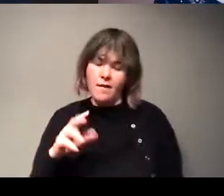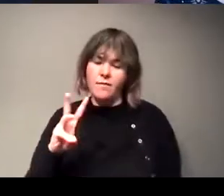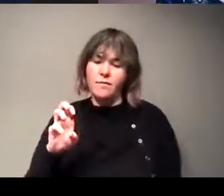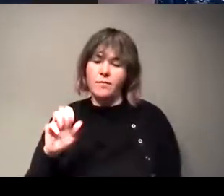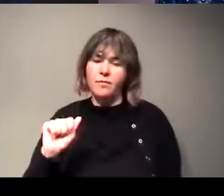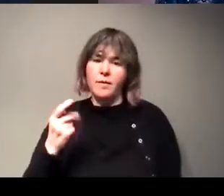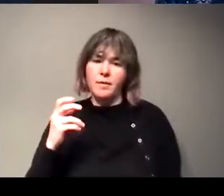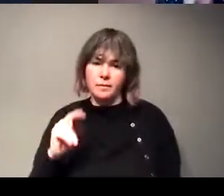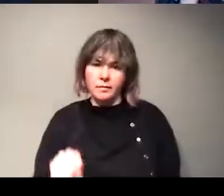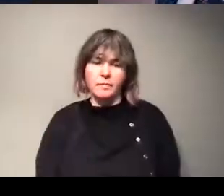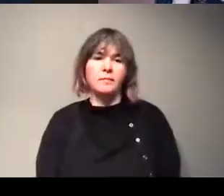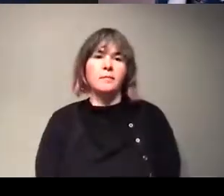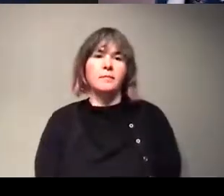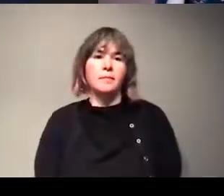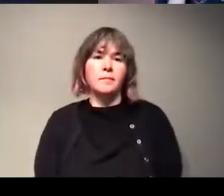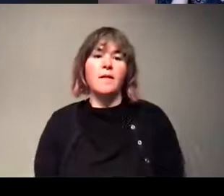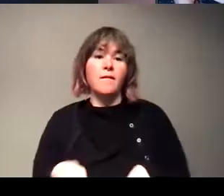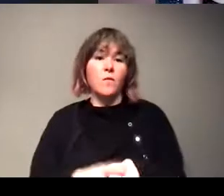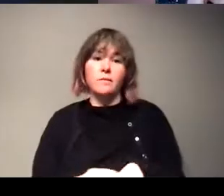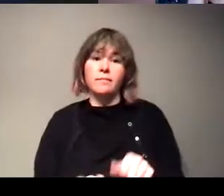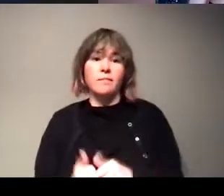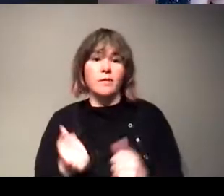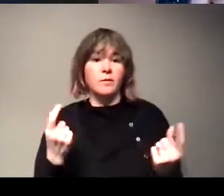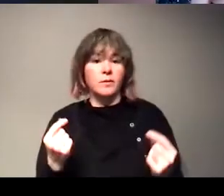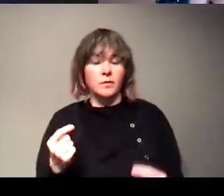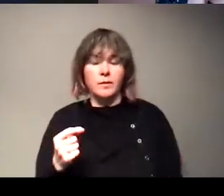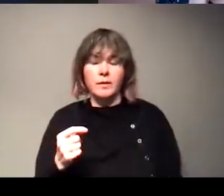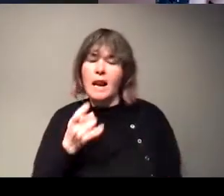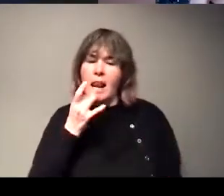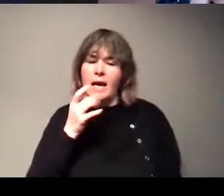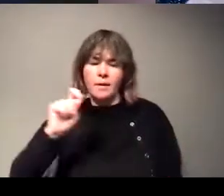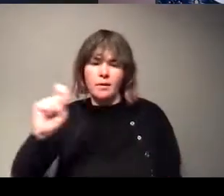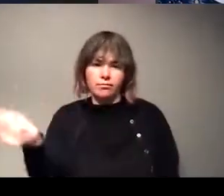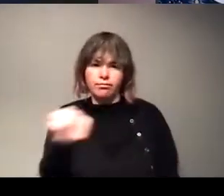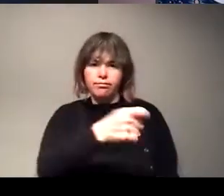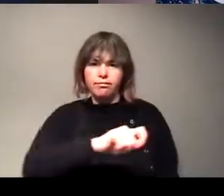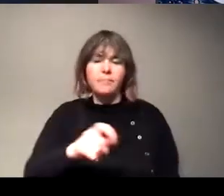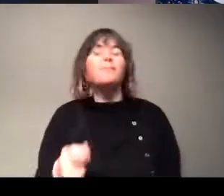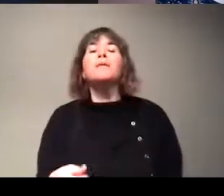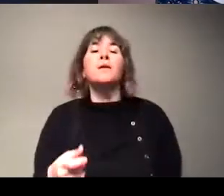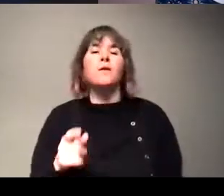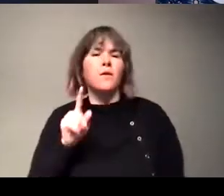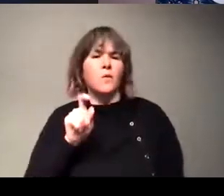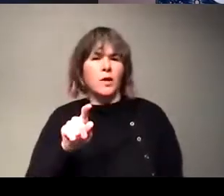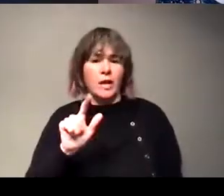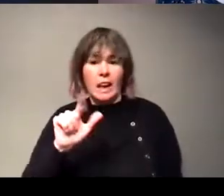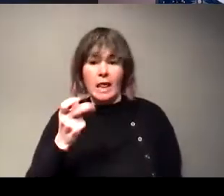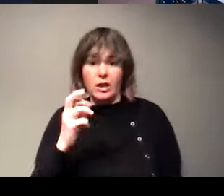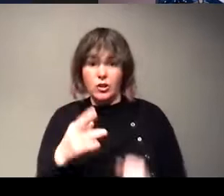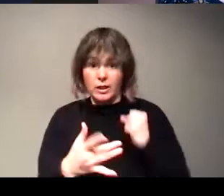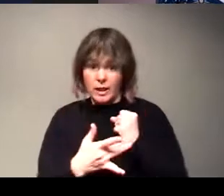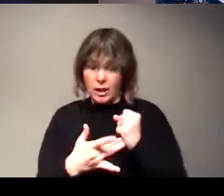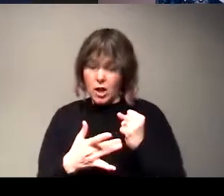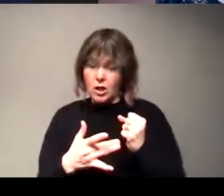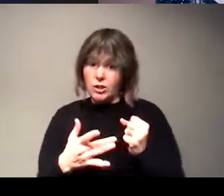Wars. And of course, the most ideal weapon is the lightsaber. So the question is, has laser technology come far enough